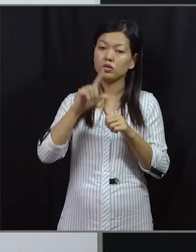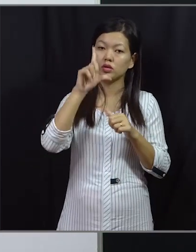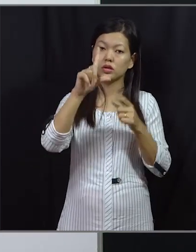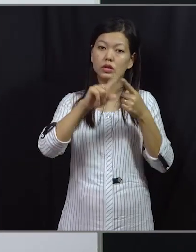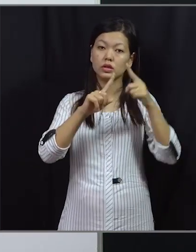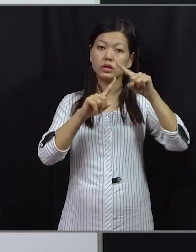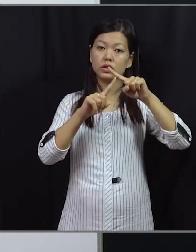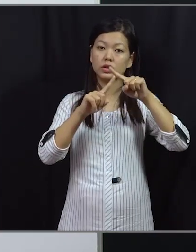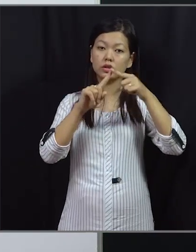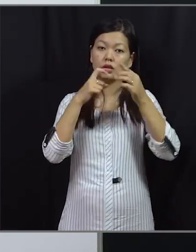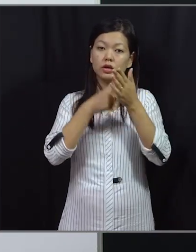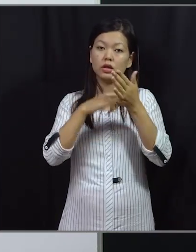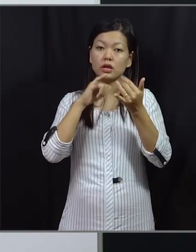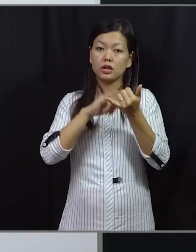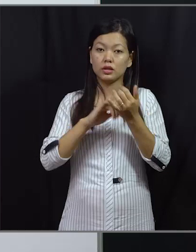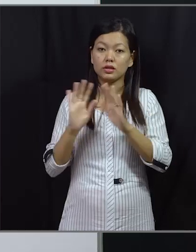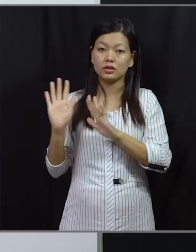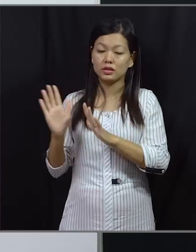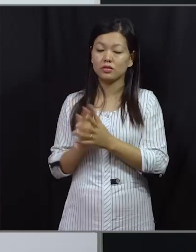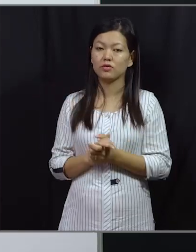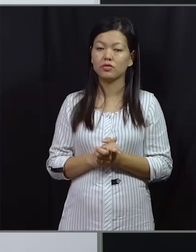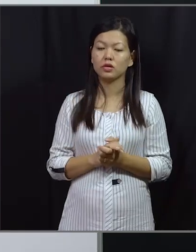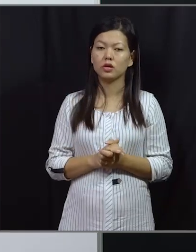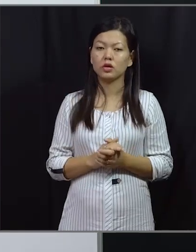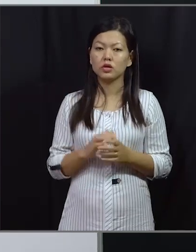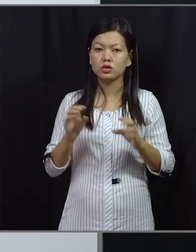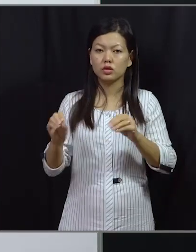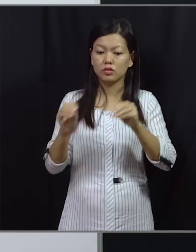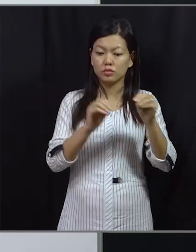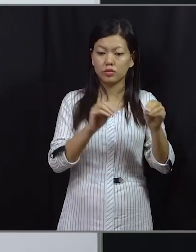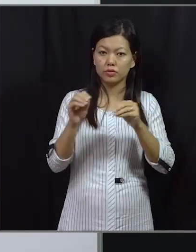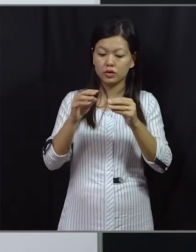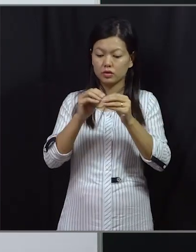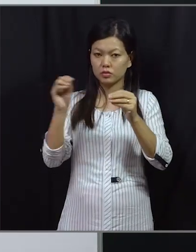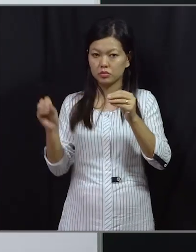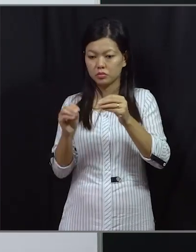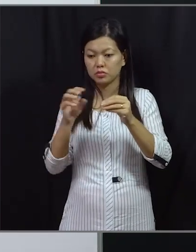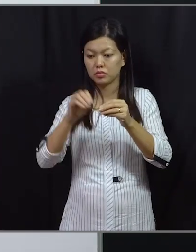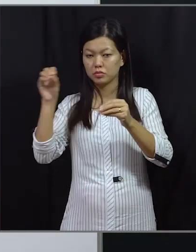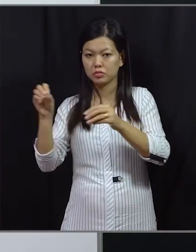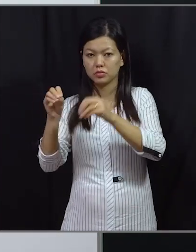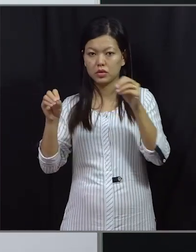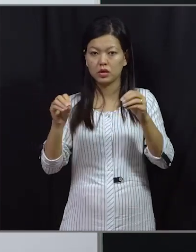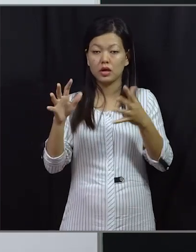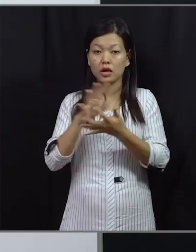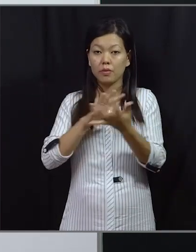same elements, isn't it? But the order is different. Already we have seen in the previous session that the order is immaterial.